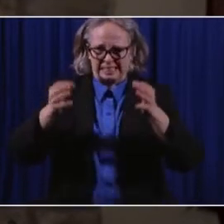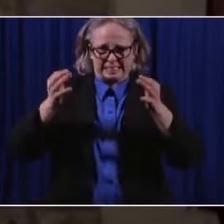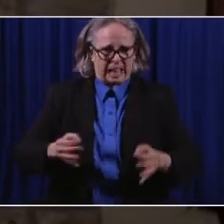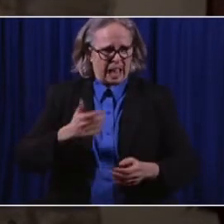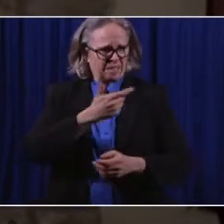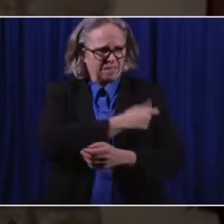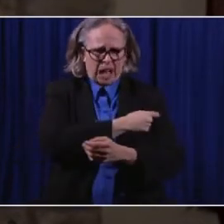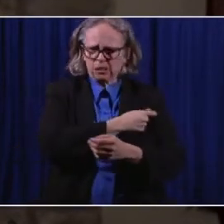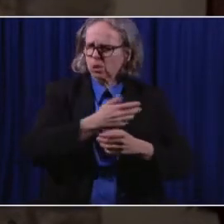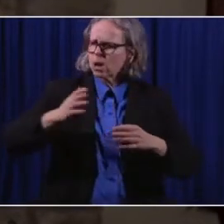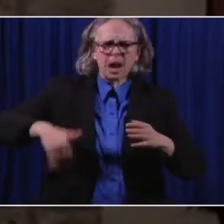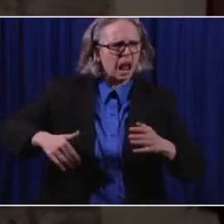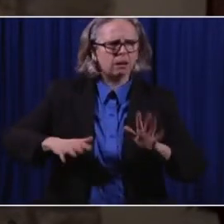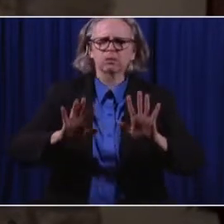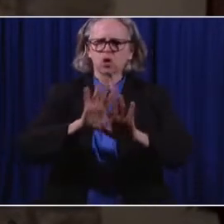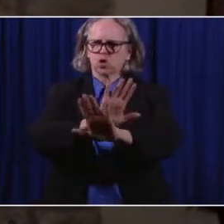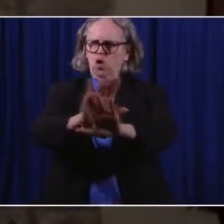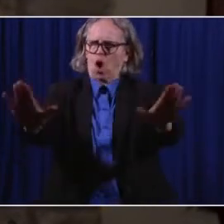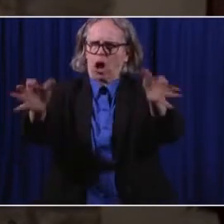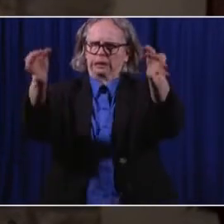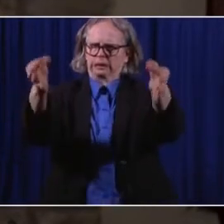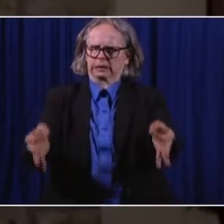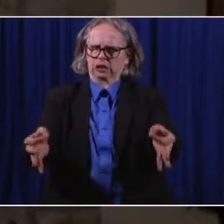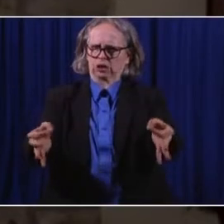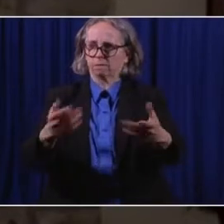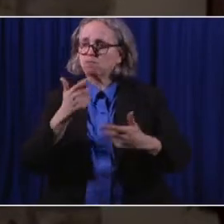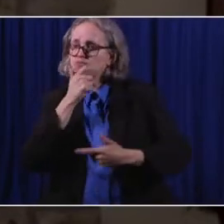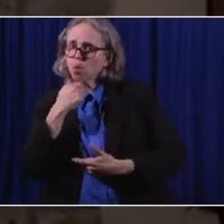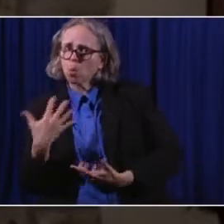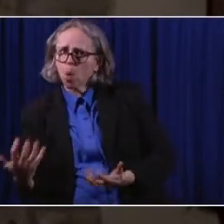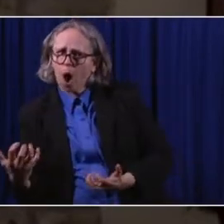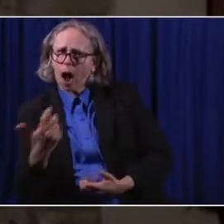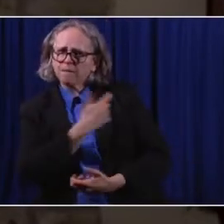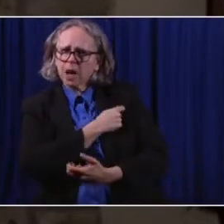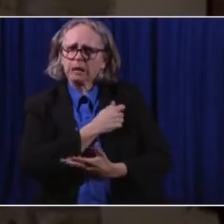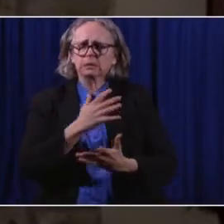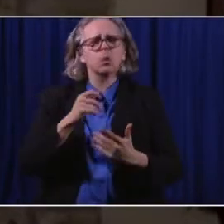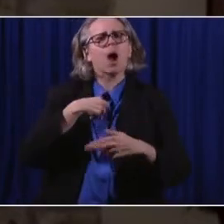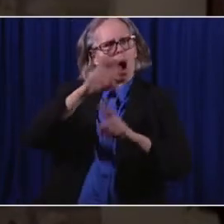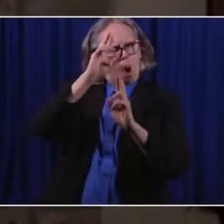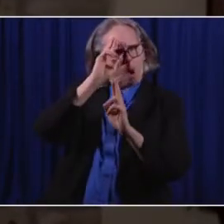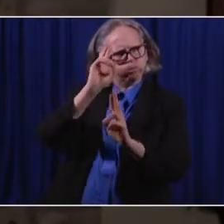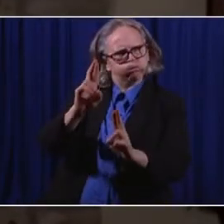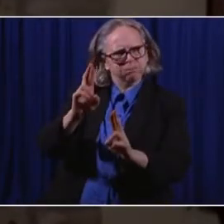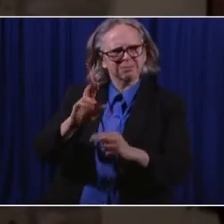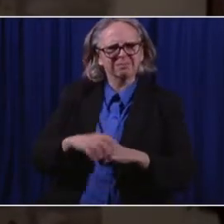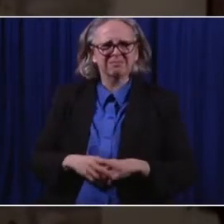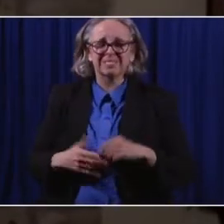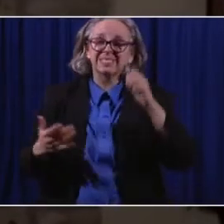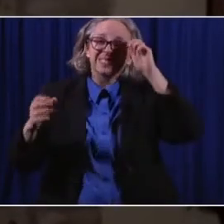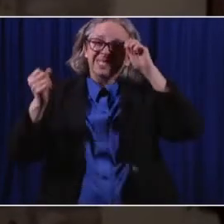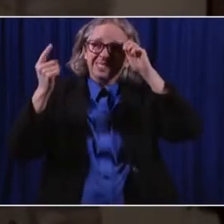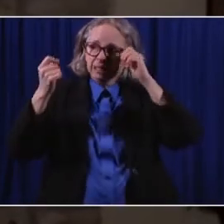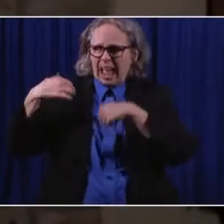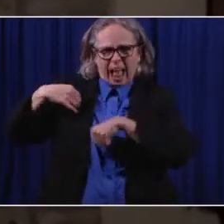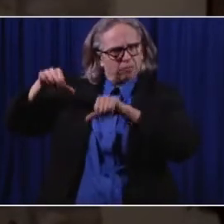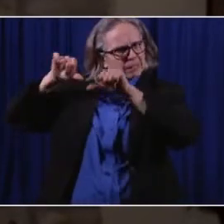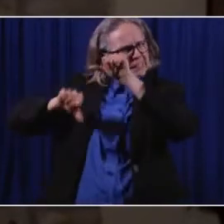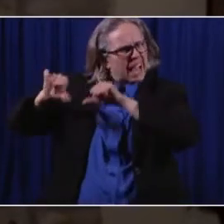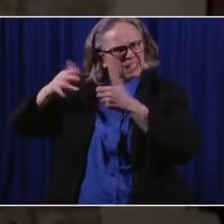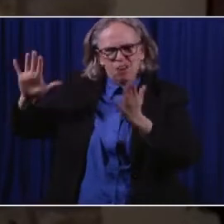science clearly shows that it's the right thing to do, that it is, if